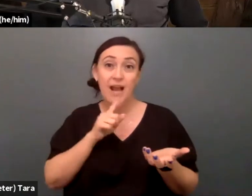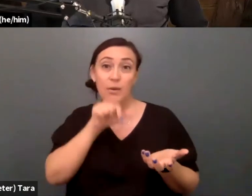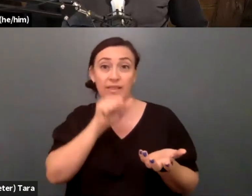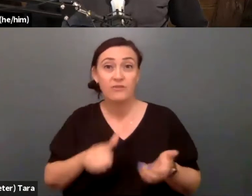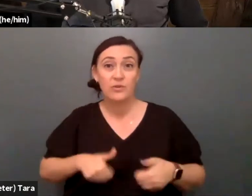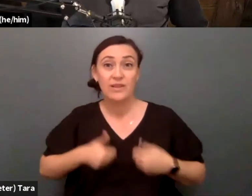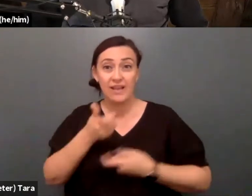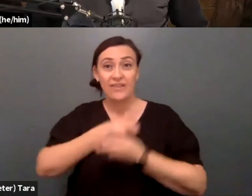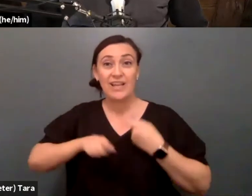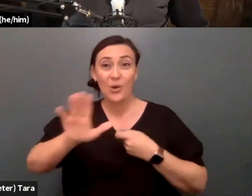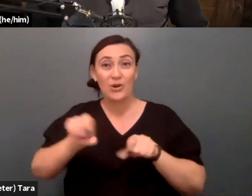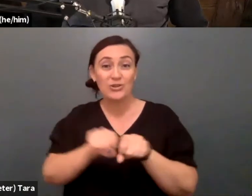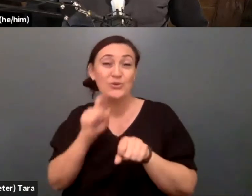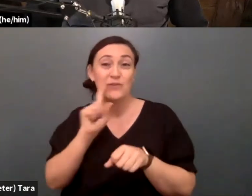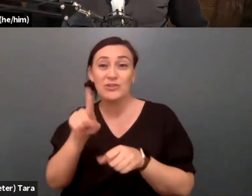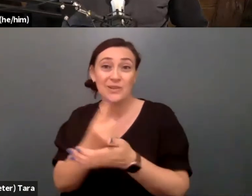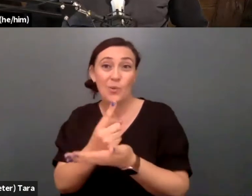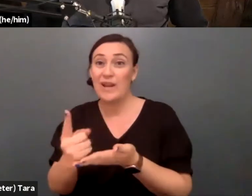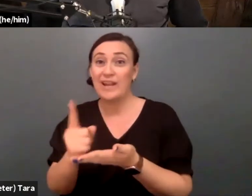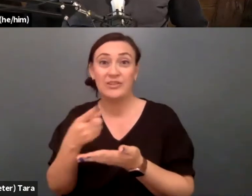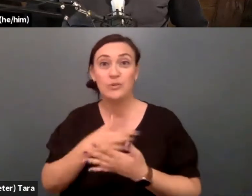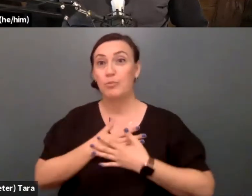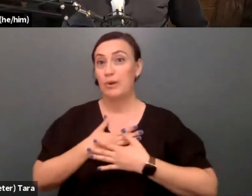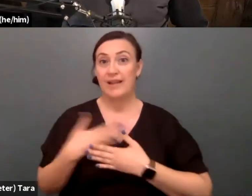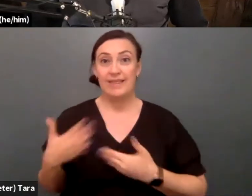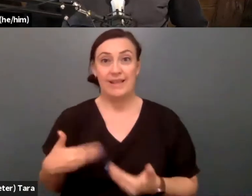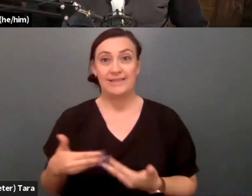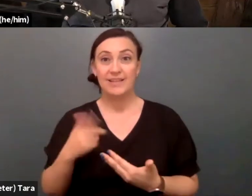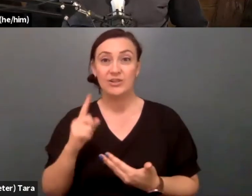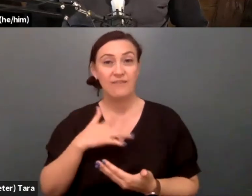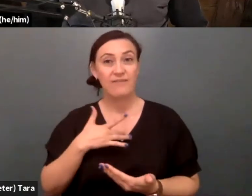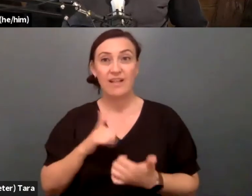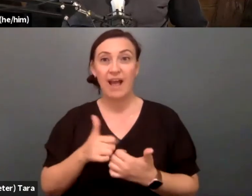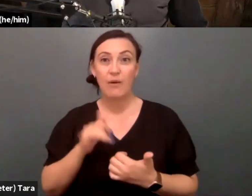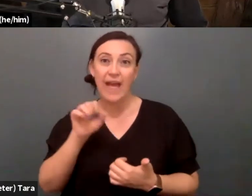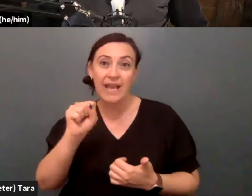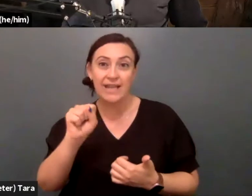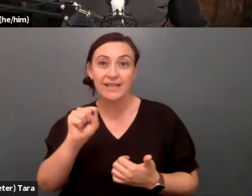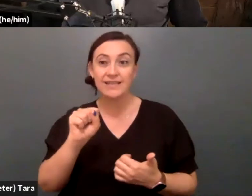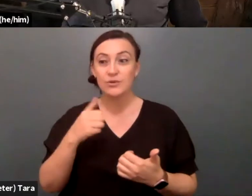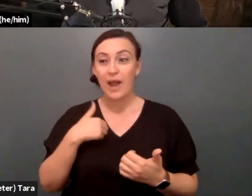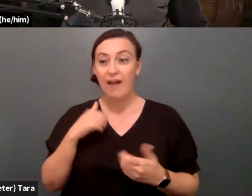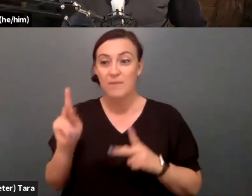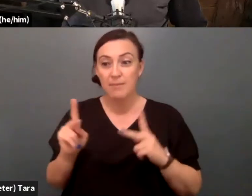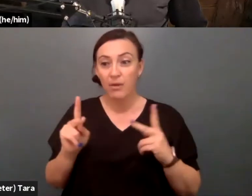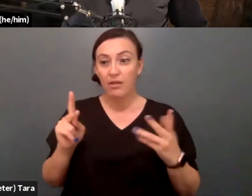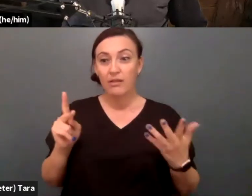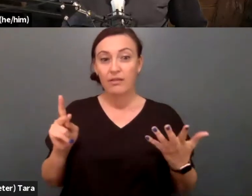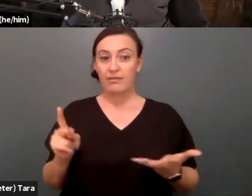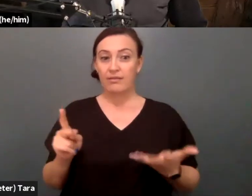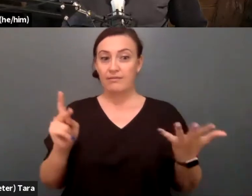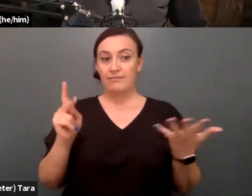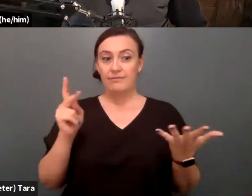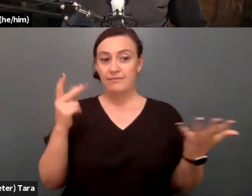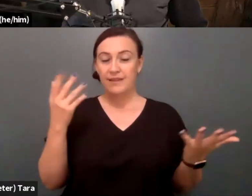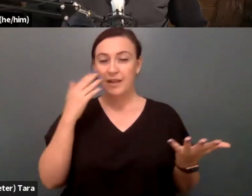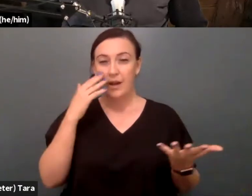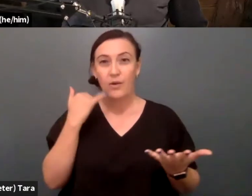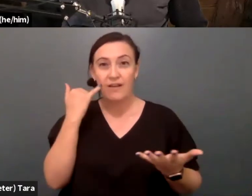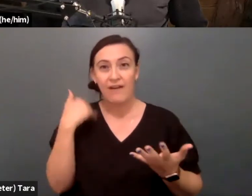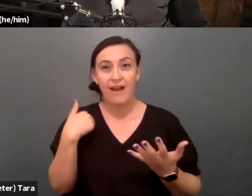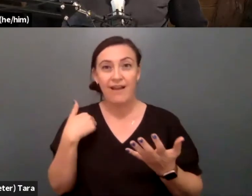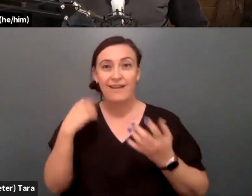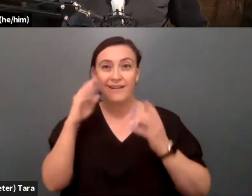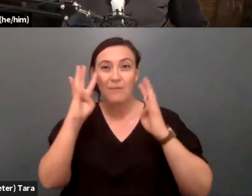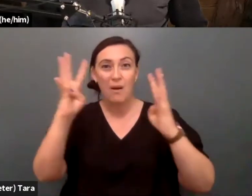little, air to feel what it feels like to come up with an idea and